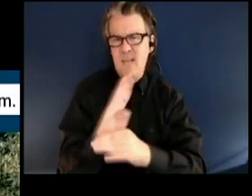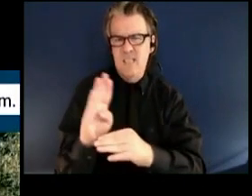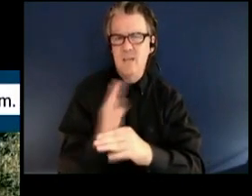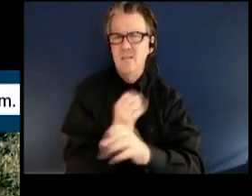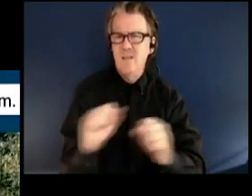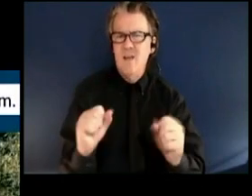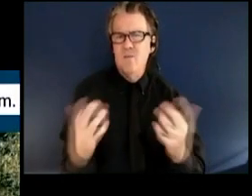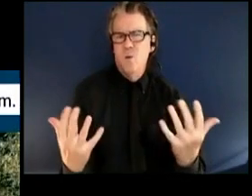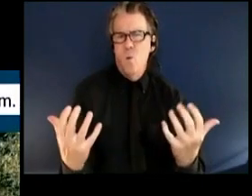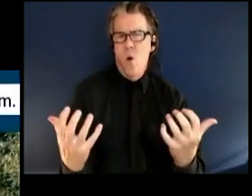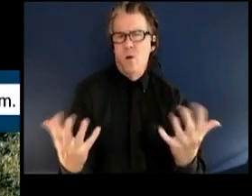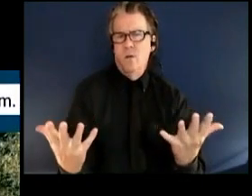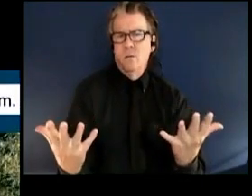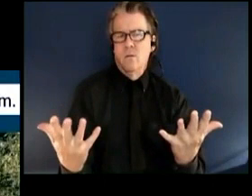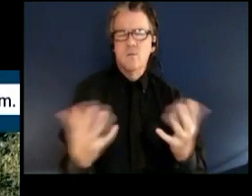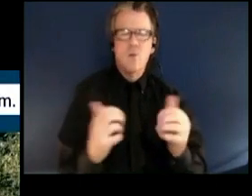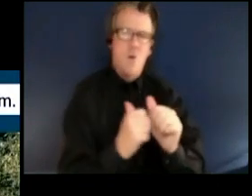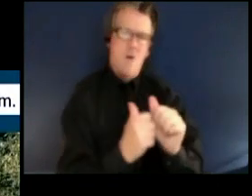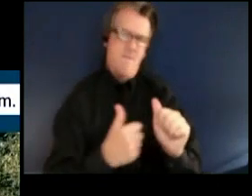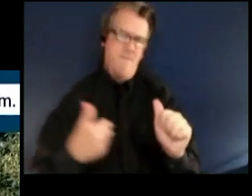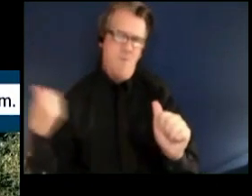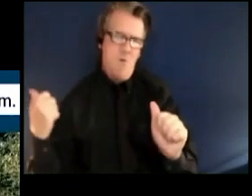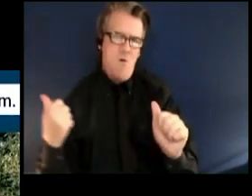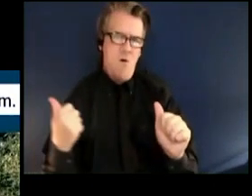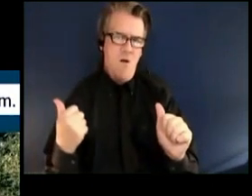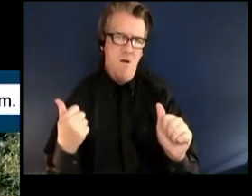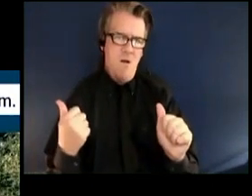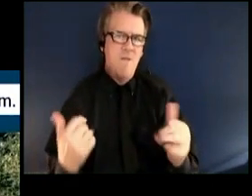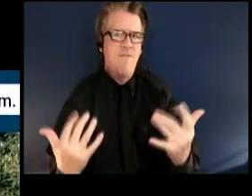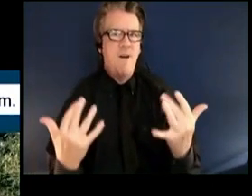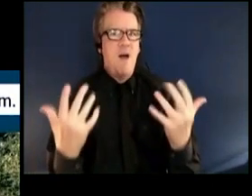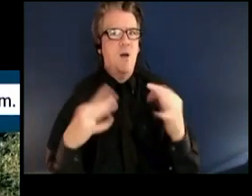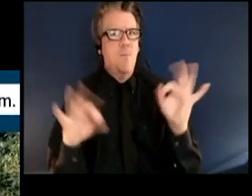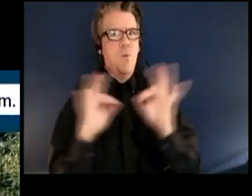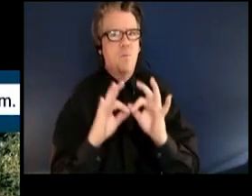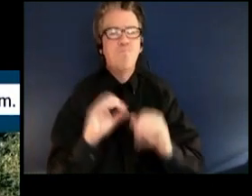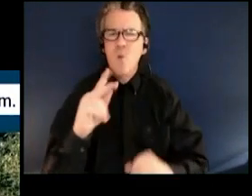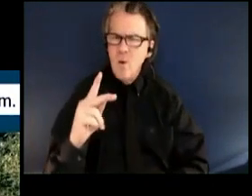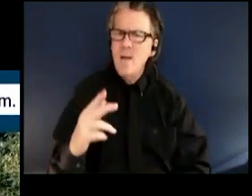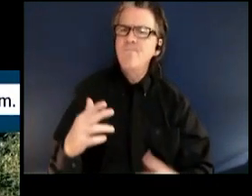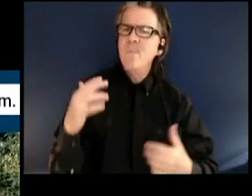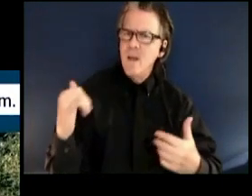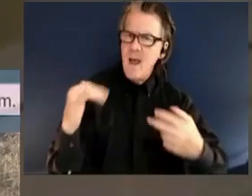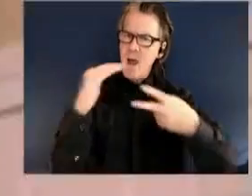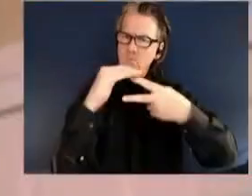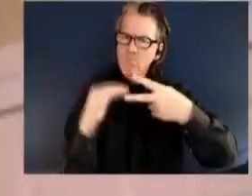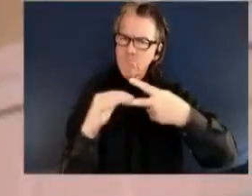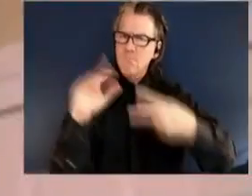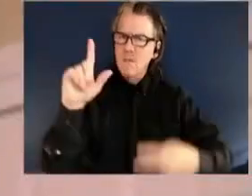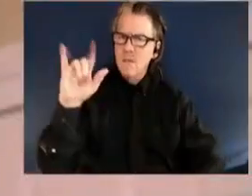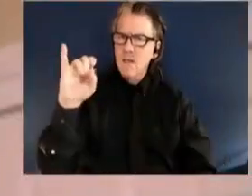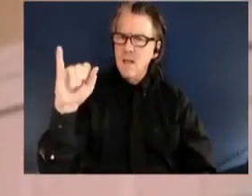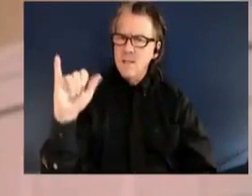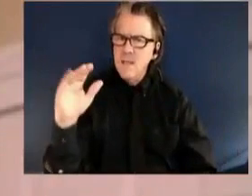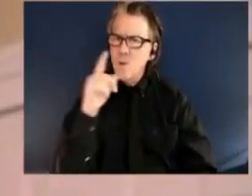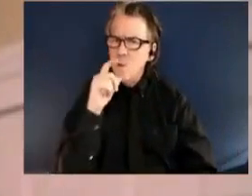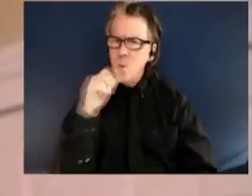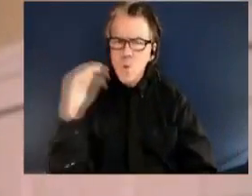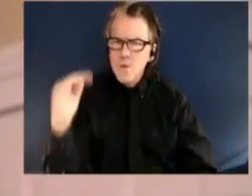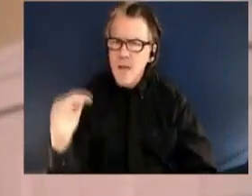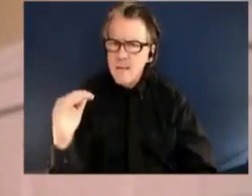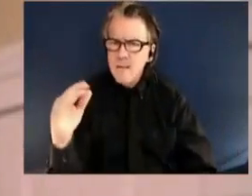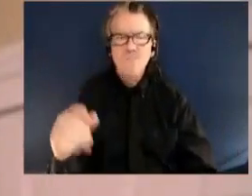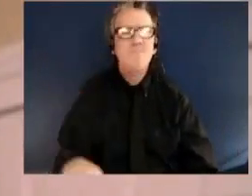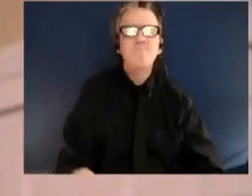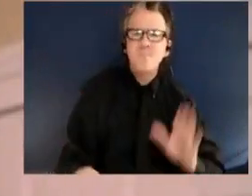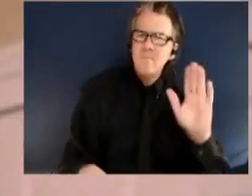Okay, I will turn it back to Lindsay for our next presenter. Mark, before we go to Vanessa, a couple of questions for you. Let's talk